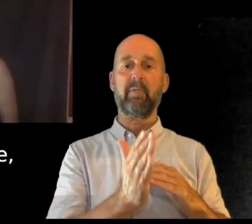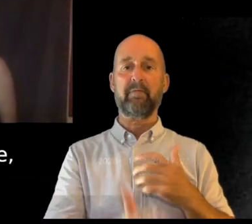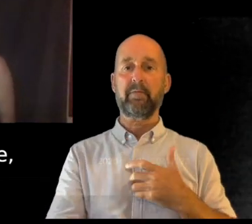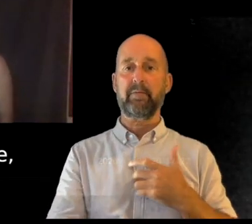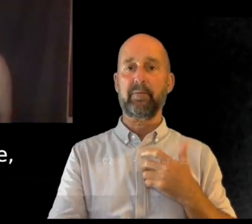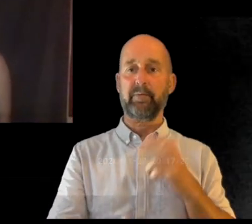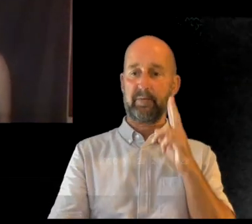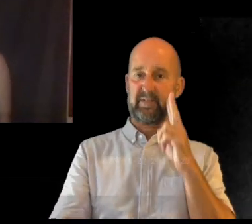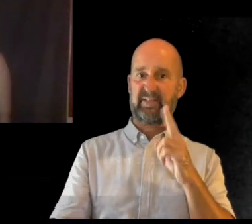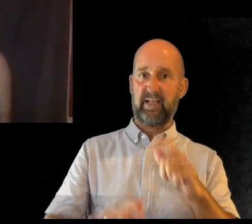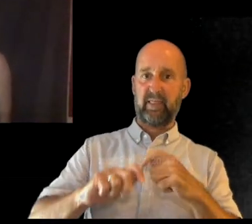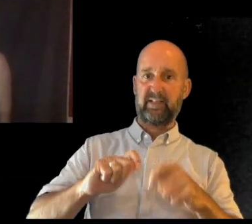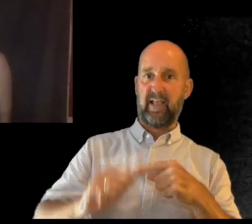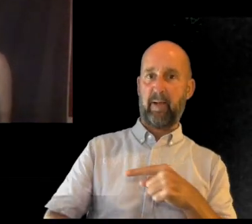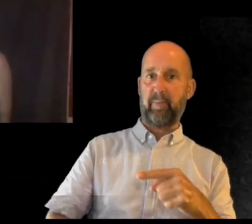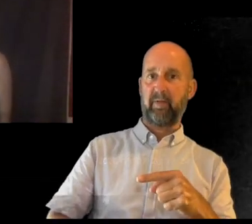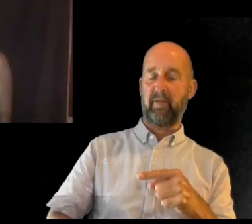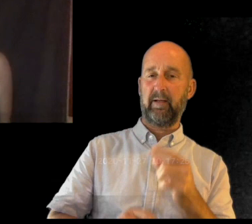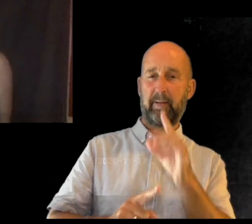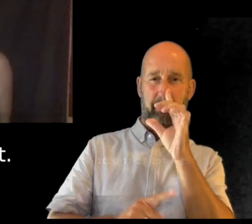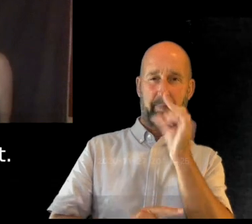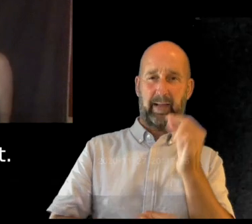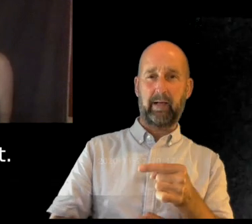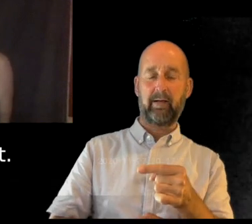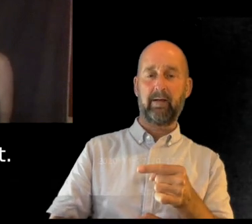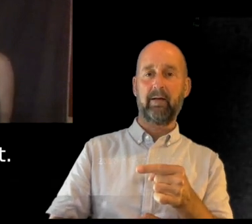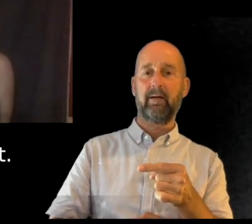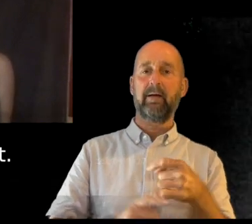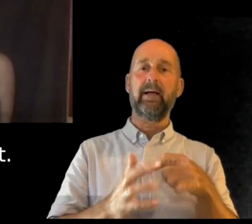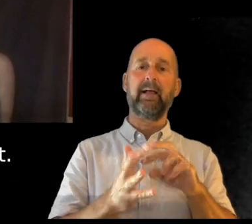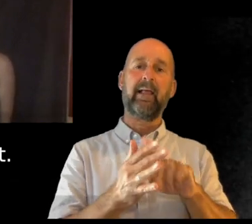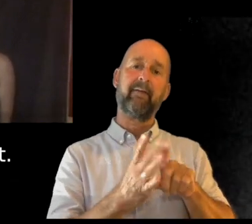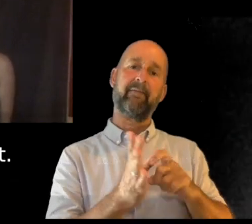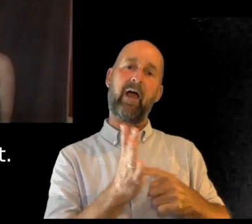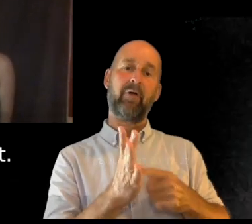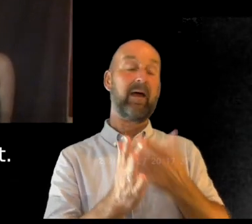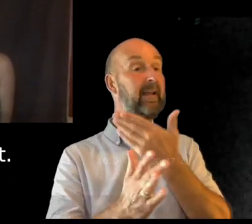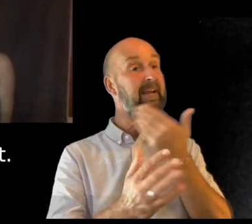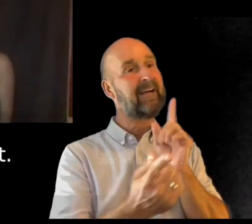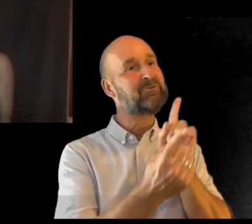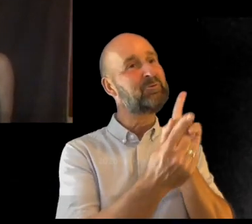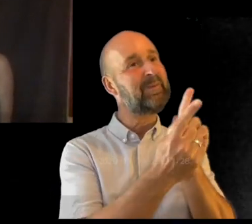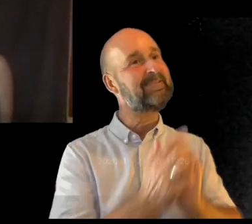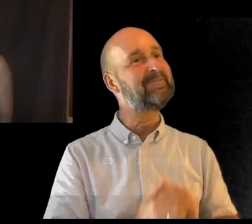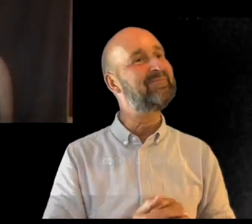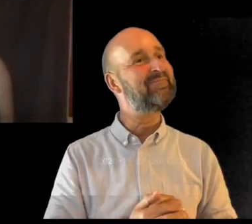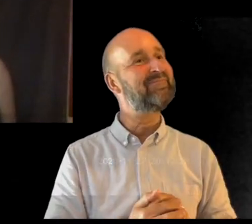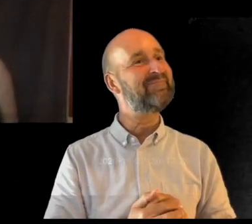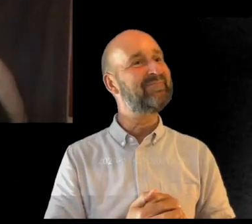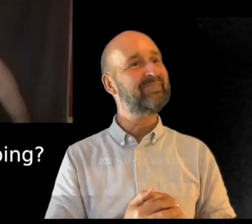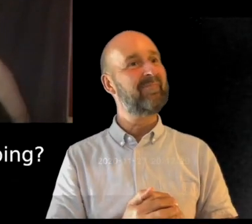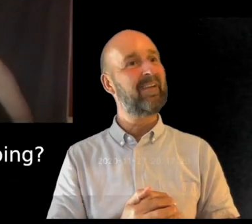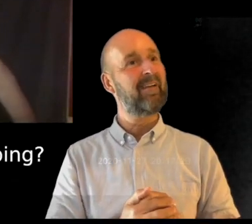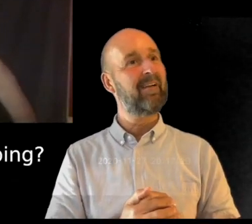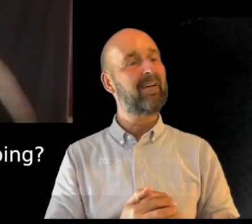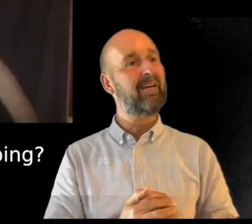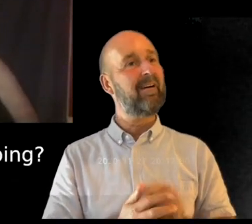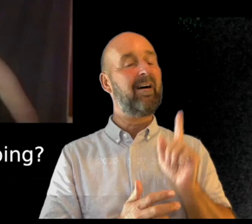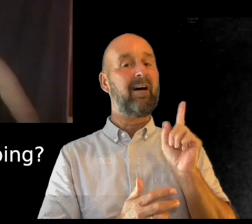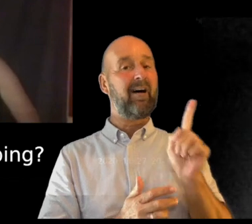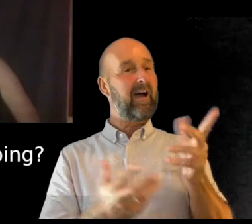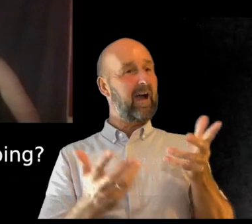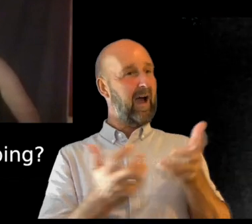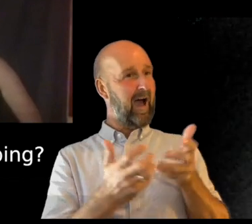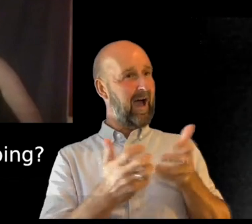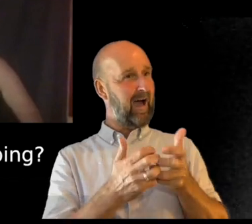at the neon pink tape visible on Bex's ankle. Kinvara, wonderful to finally meet. Oh, Mercury's in retrograde.